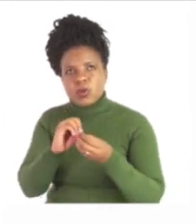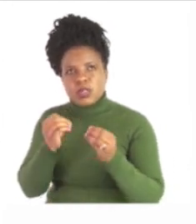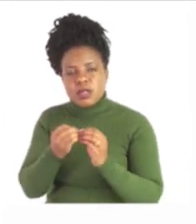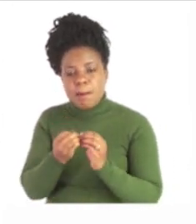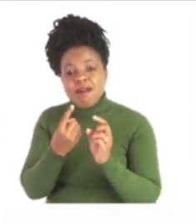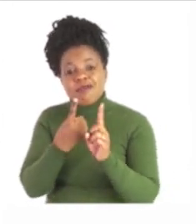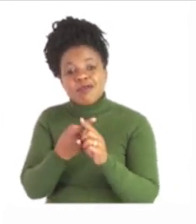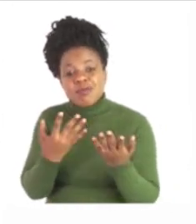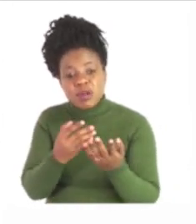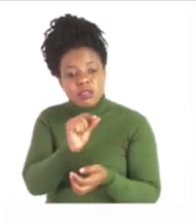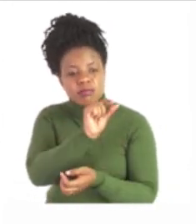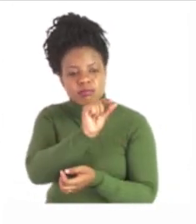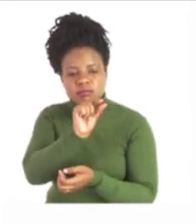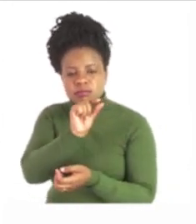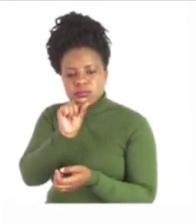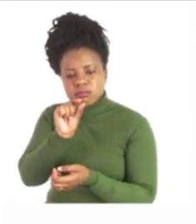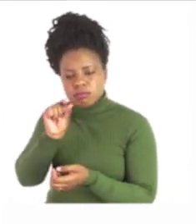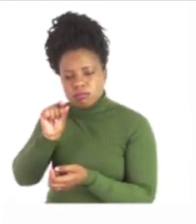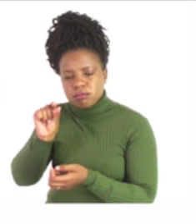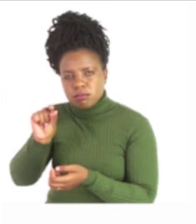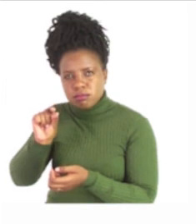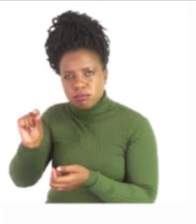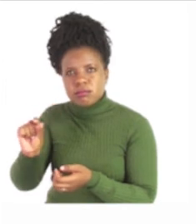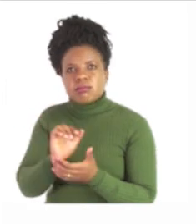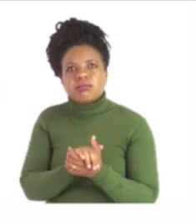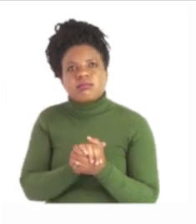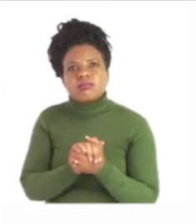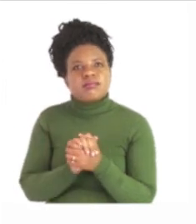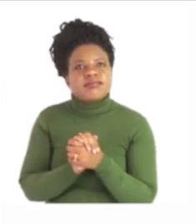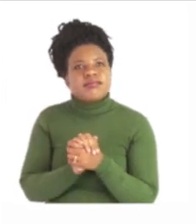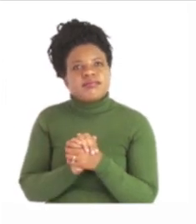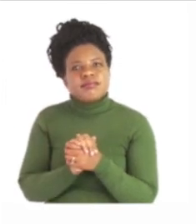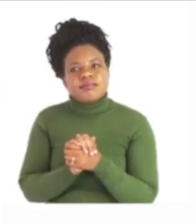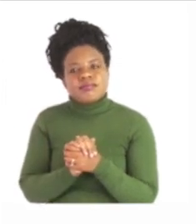36, 73, 79, 80, and 81. So